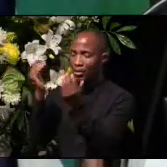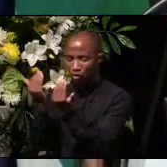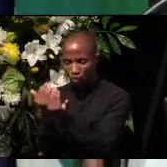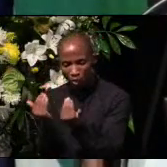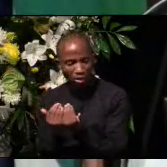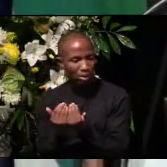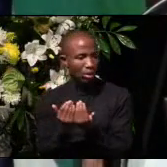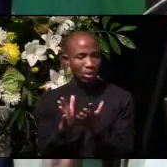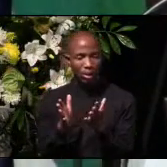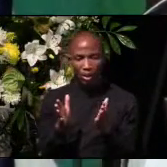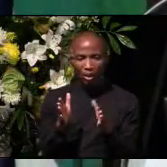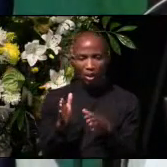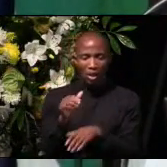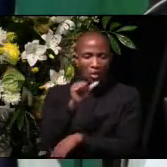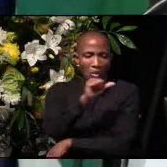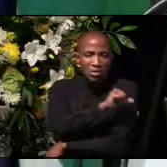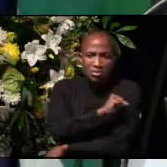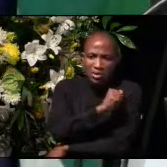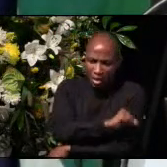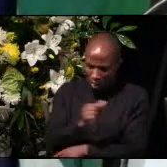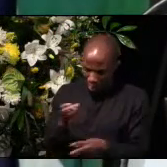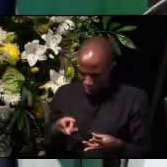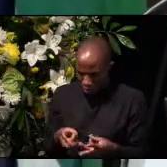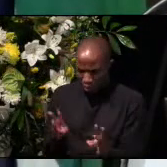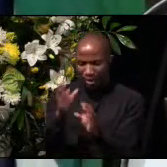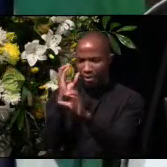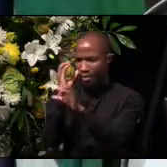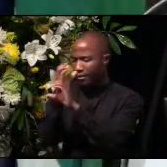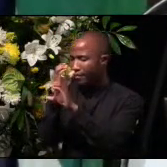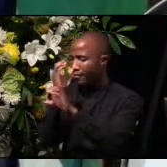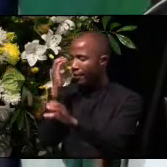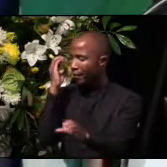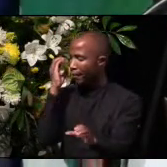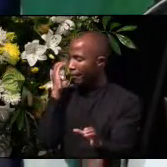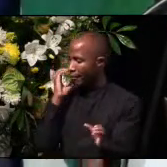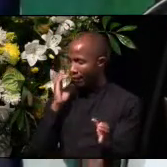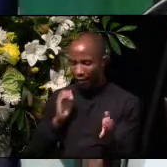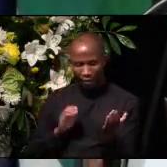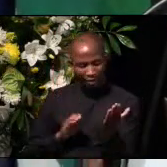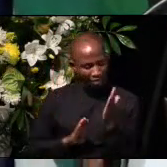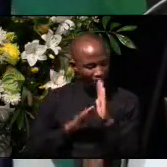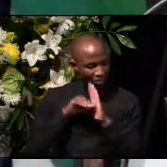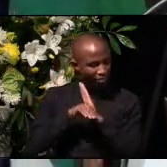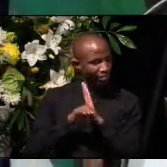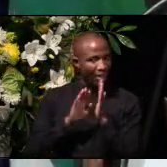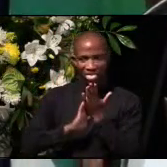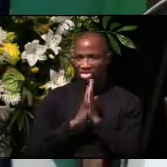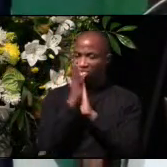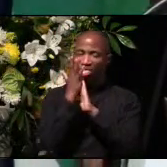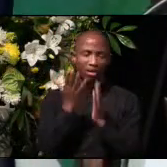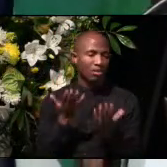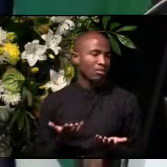our roads our infrastructure are dehumanizing our communities